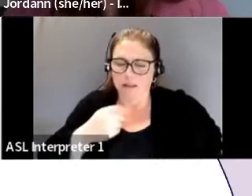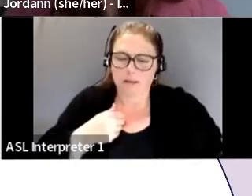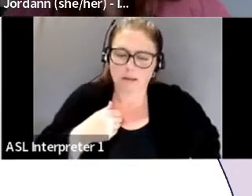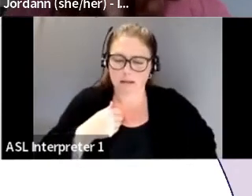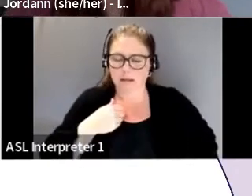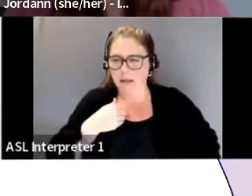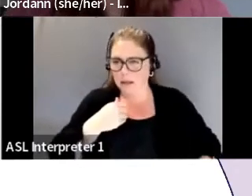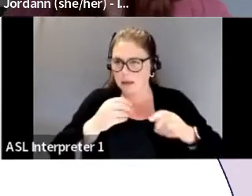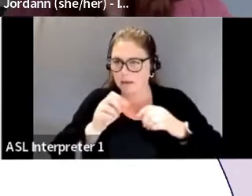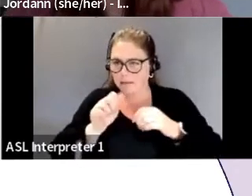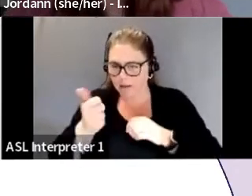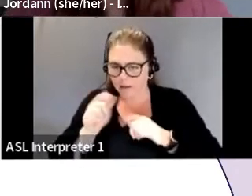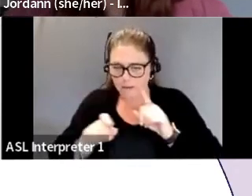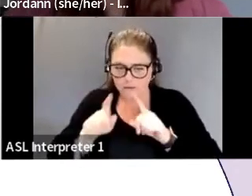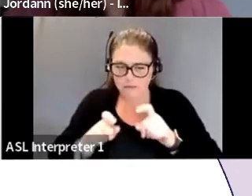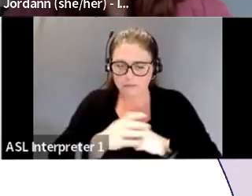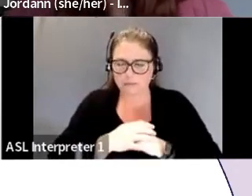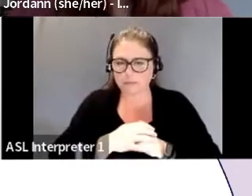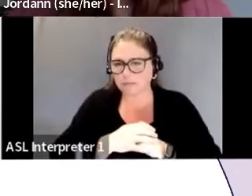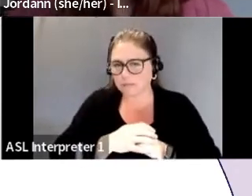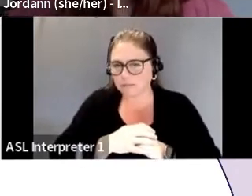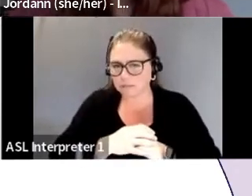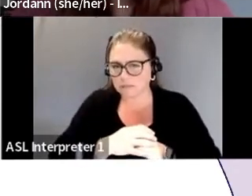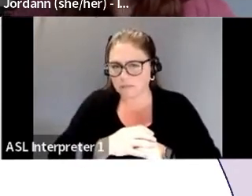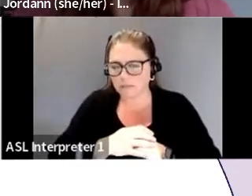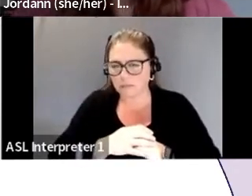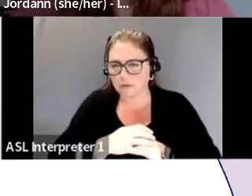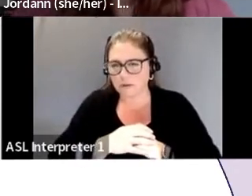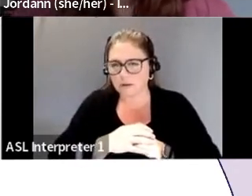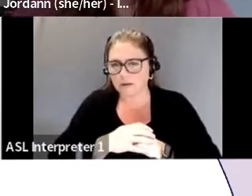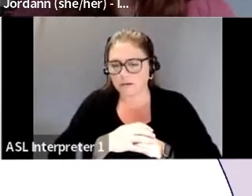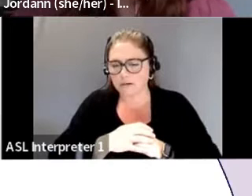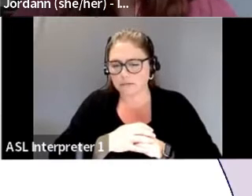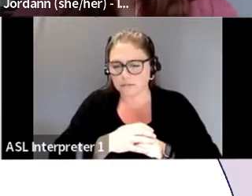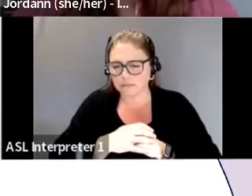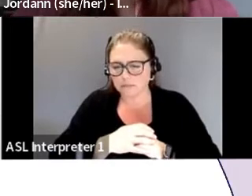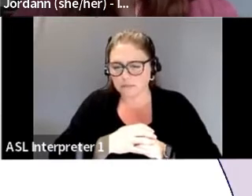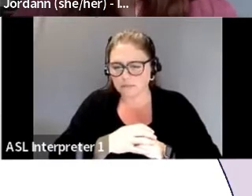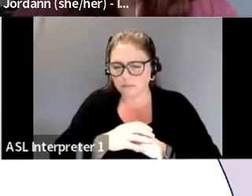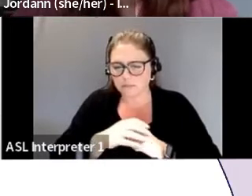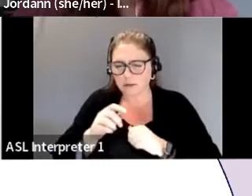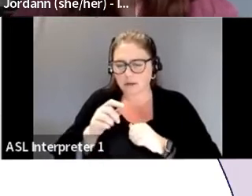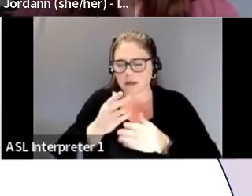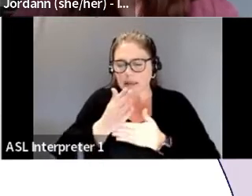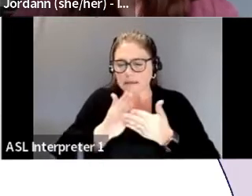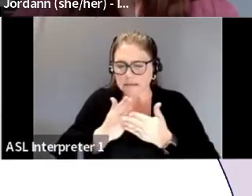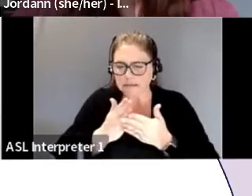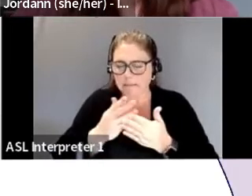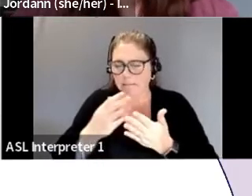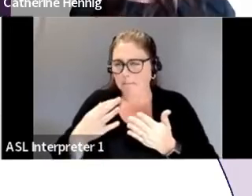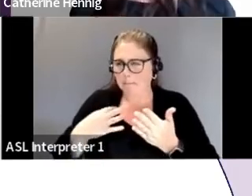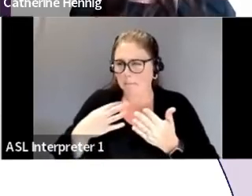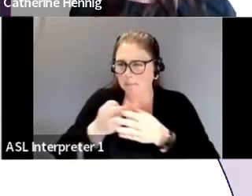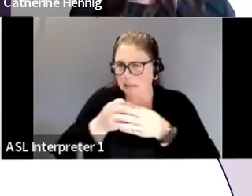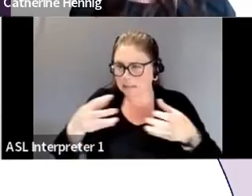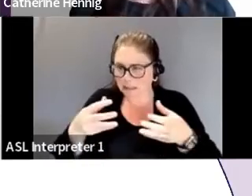is the Agri-Assurance program suitable for pre-revenue AgriTech startups to market expansion? Yeah,